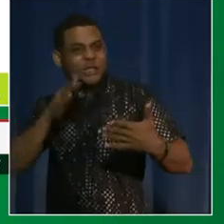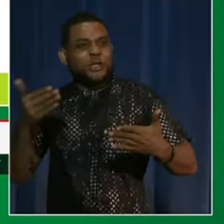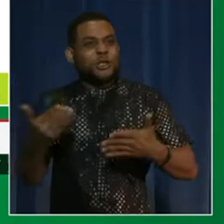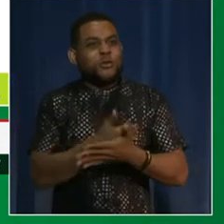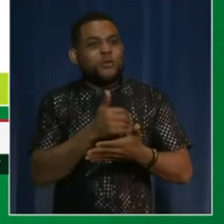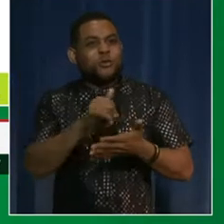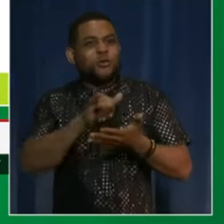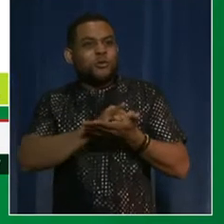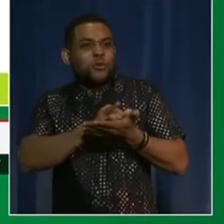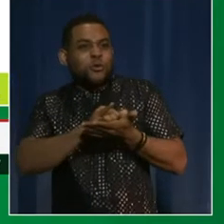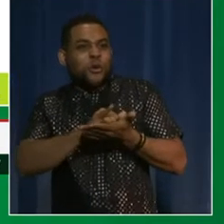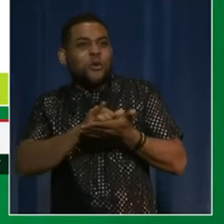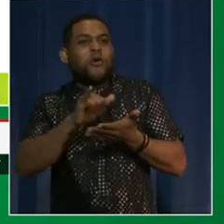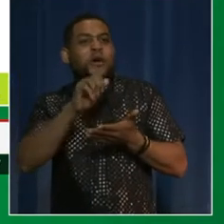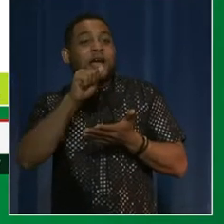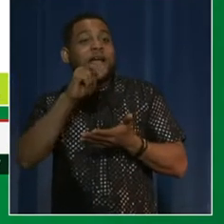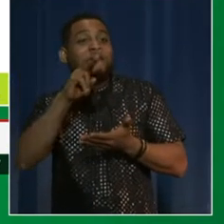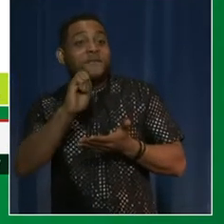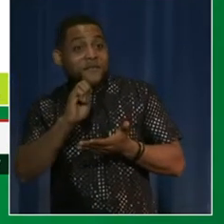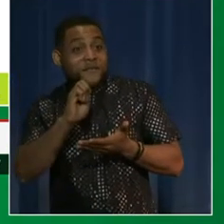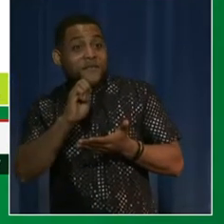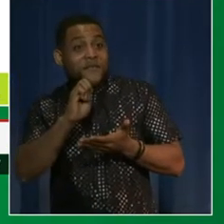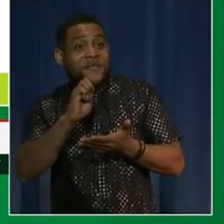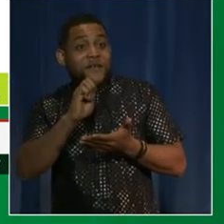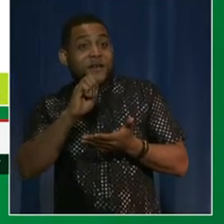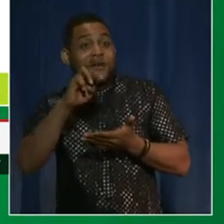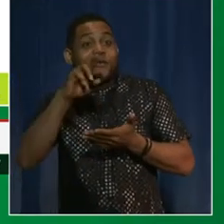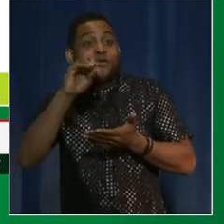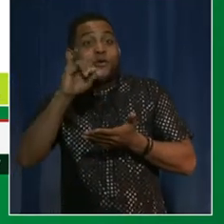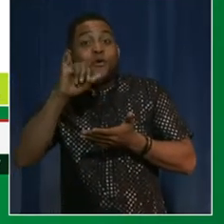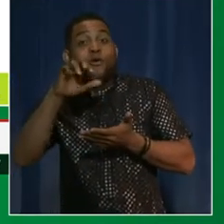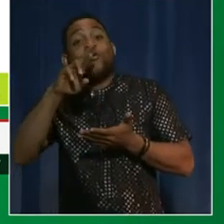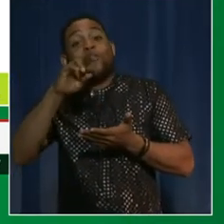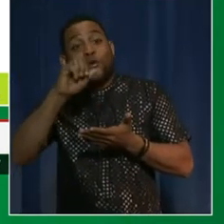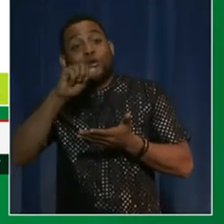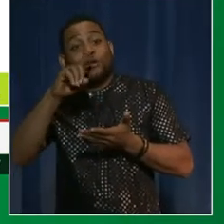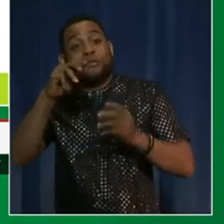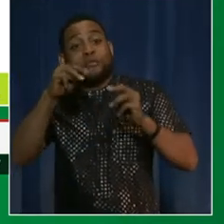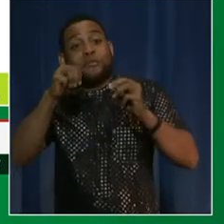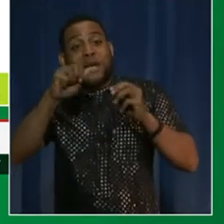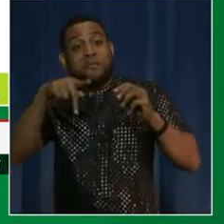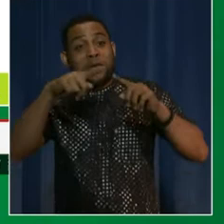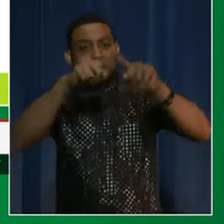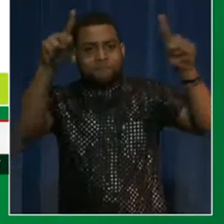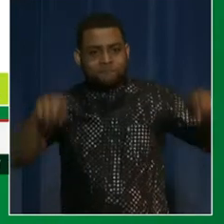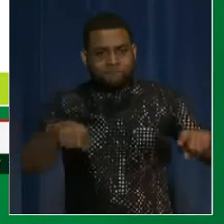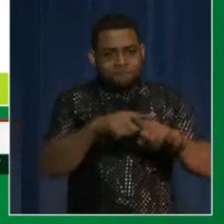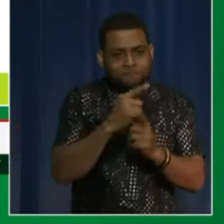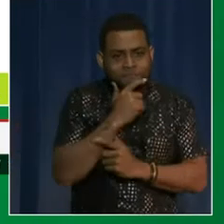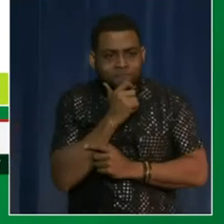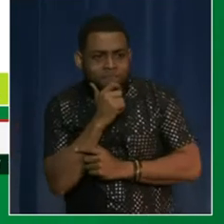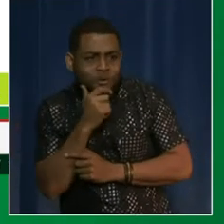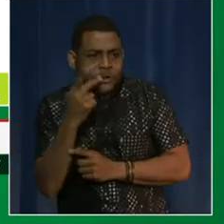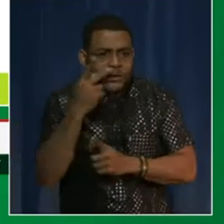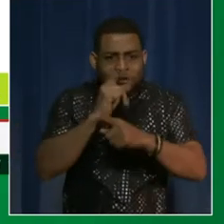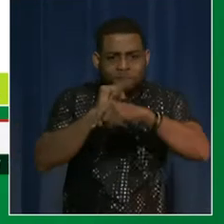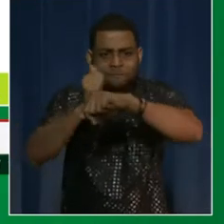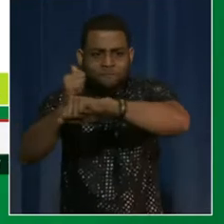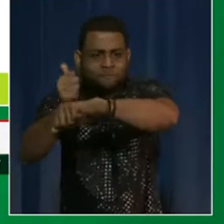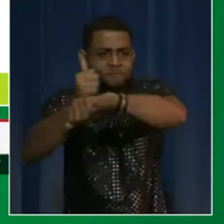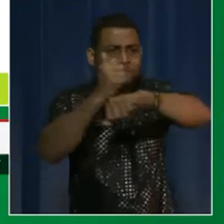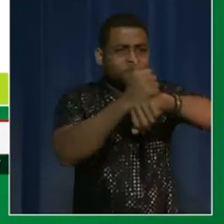an opportunity and an invitation for businesses, residents, and other stakeholders to join us in